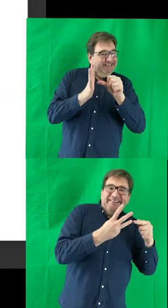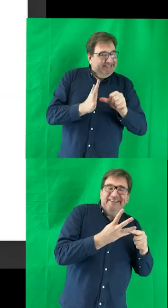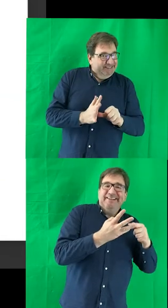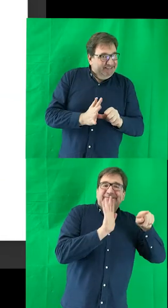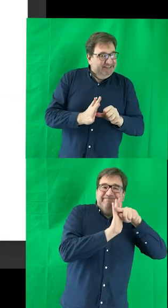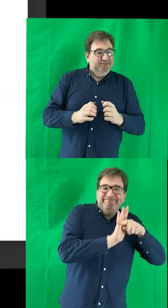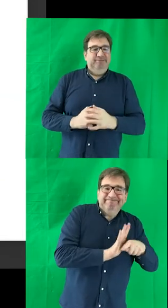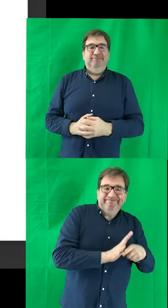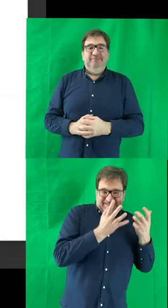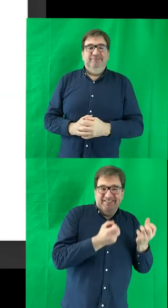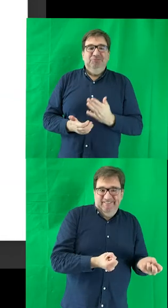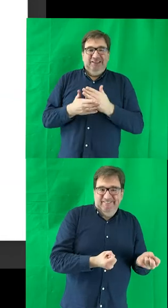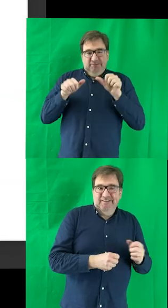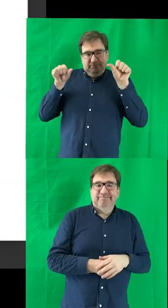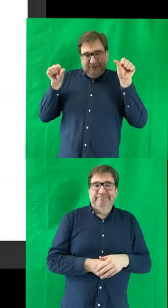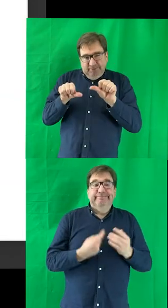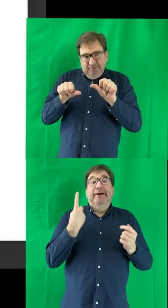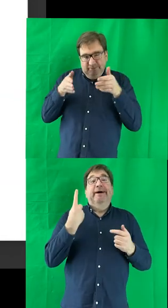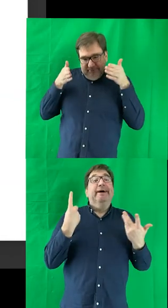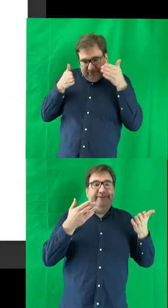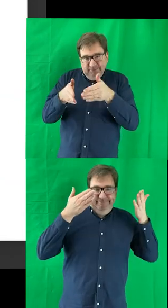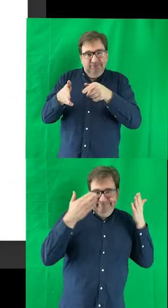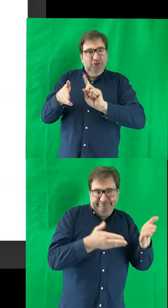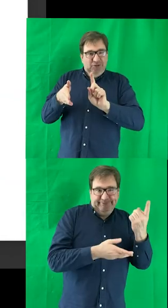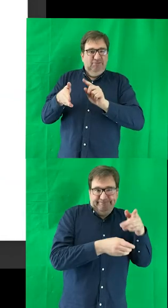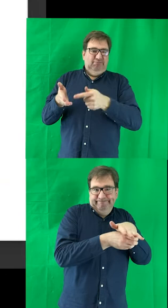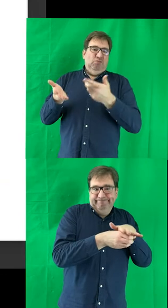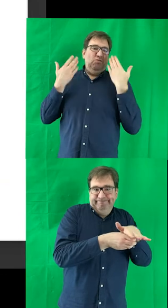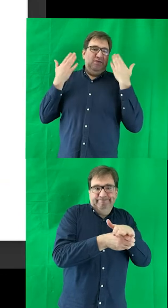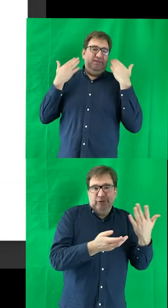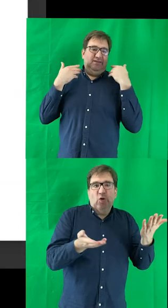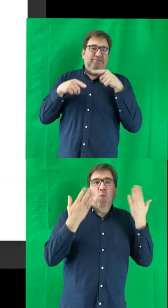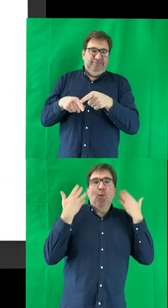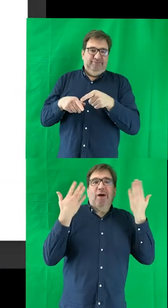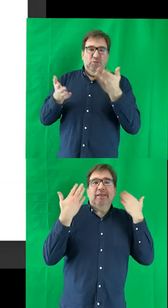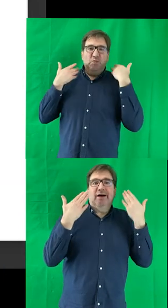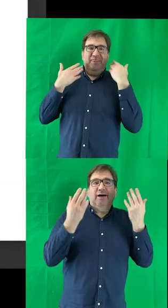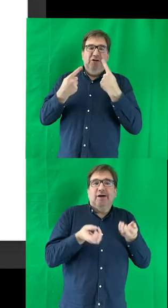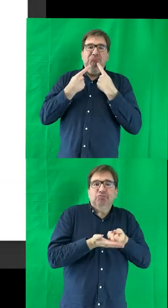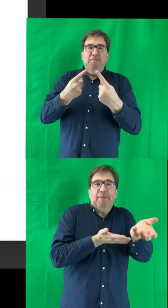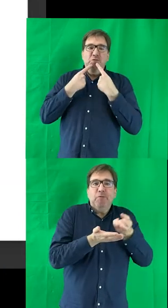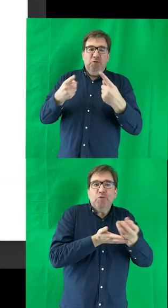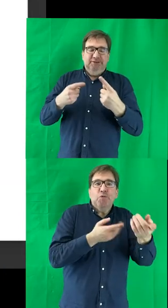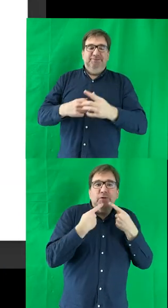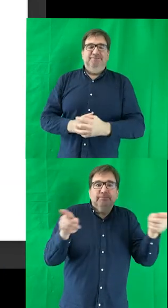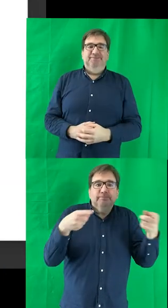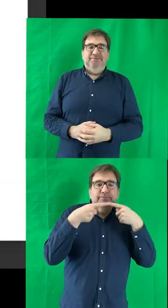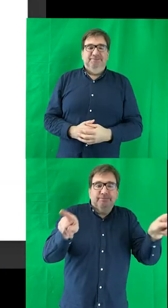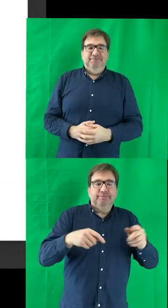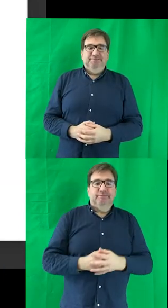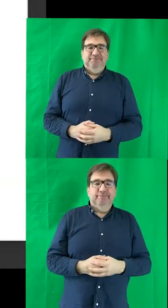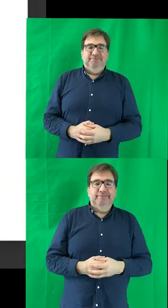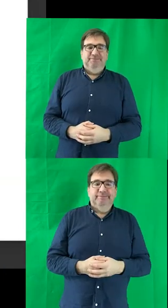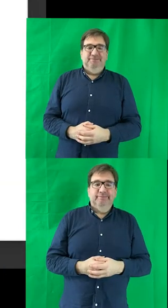additional shortcomings. One, it only focuses on a very specific domain, that domain of weather